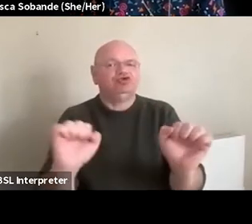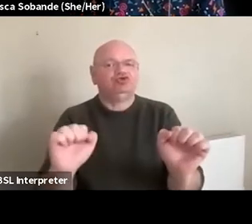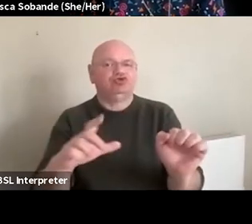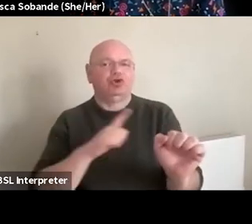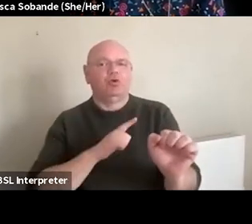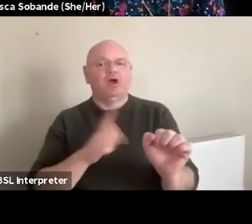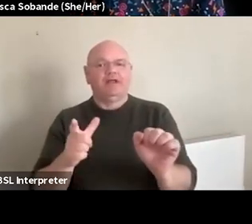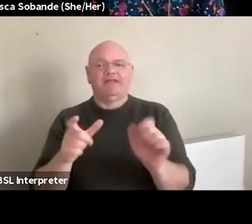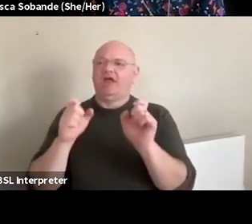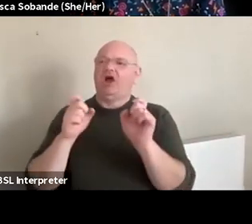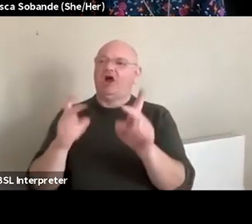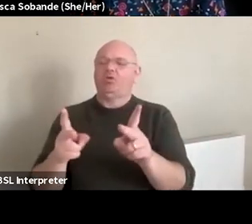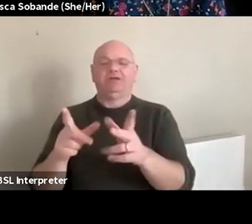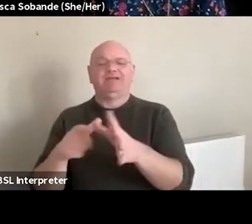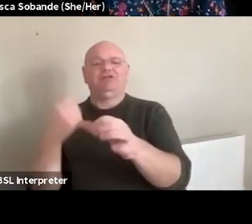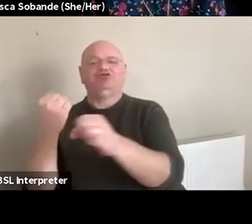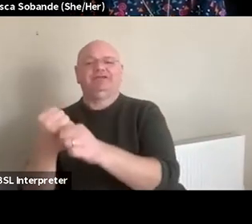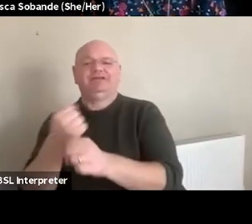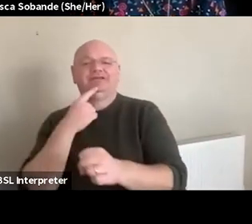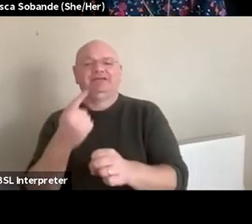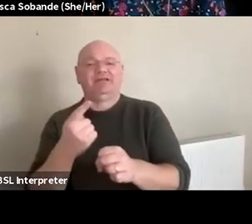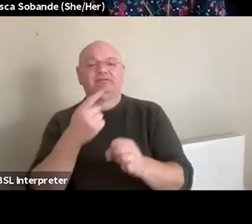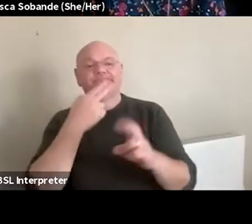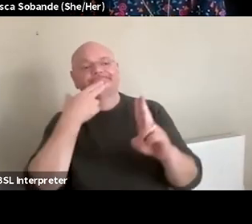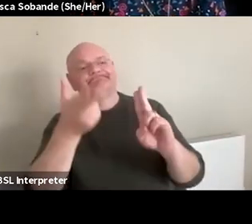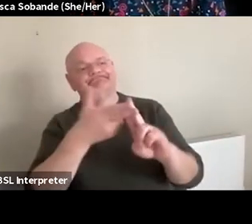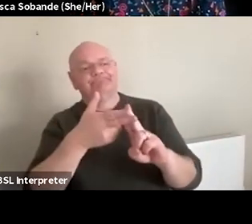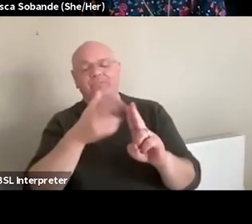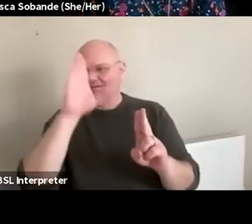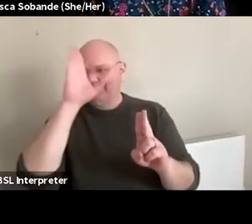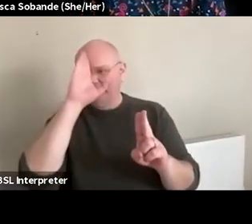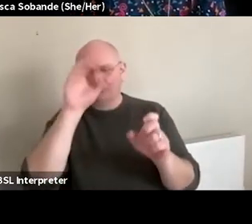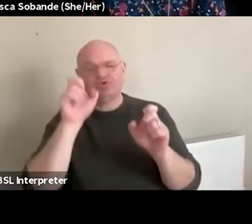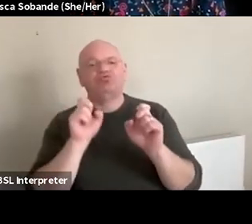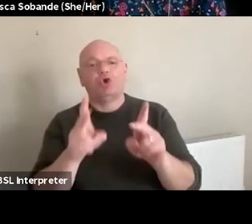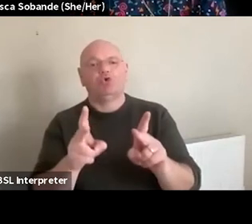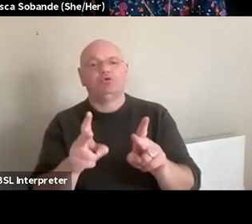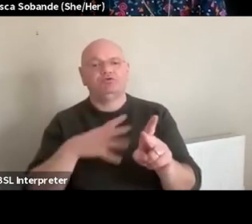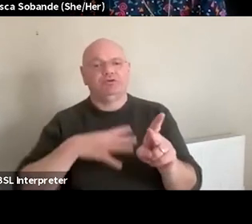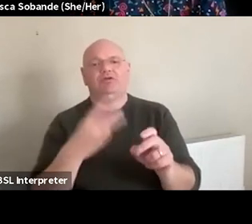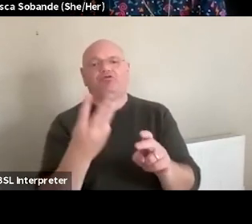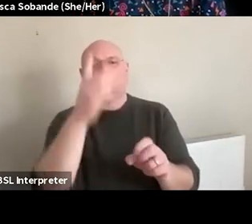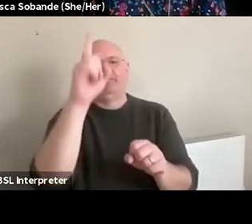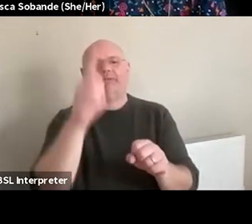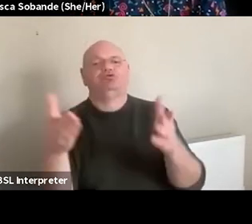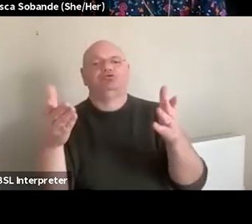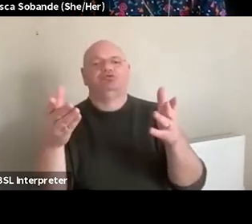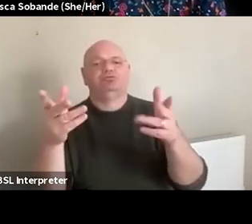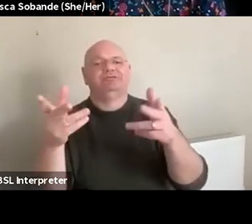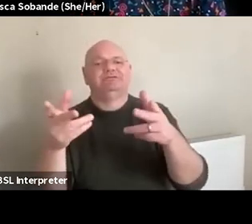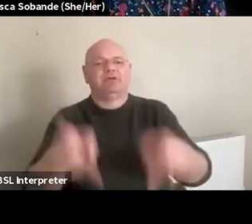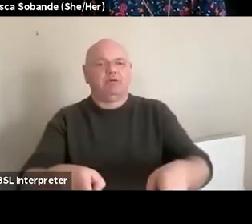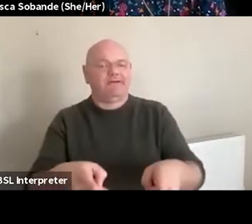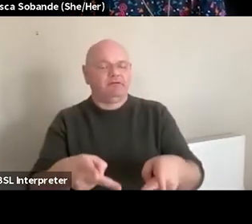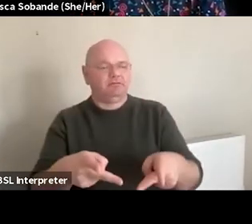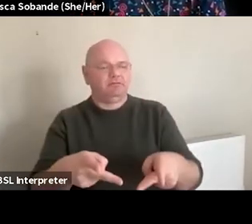be classified as a dangerous road unless three people died. And then they couldn't do anything until it was classified as a dangerous road. And the council said, we have no